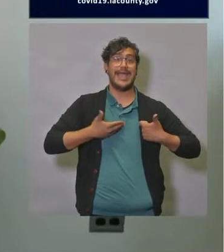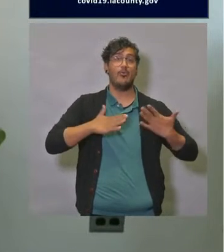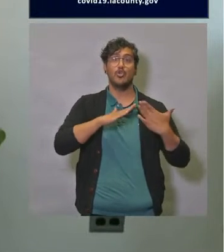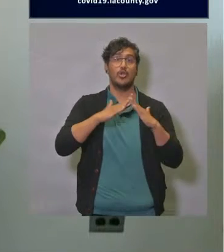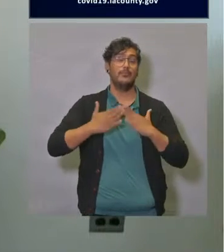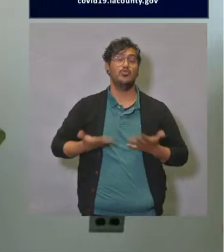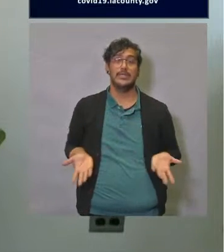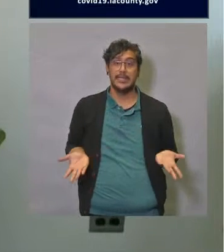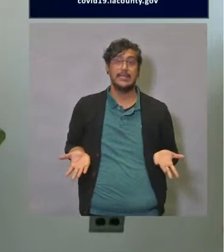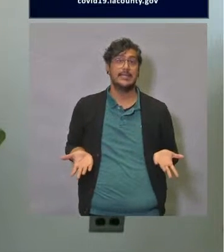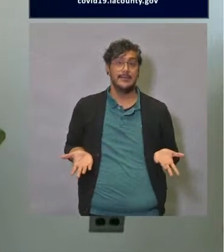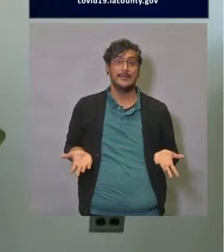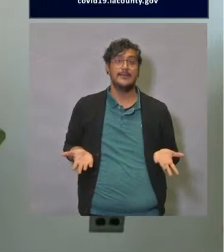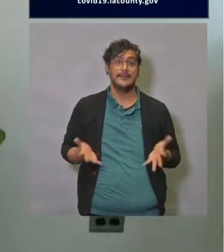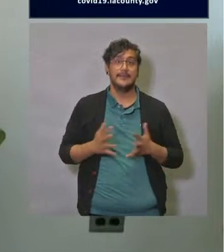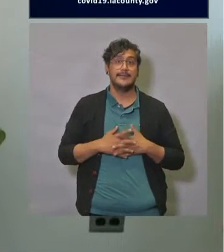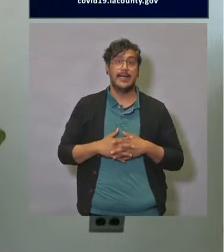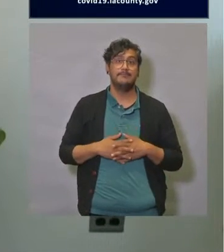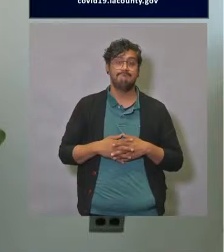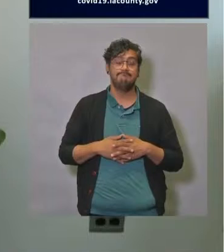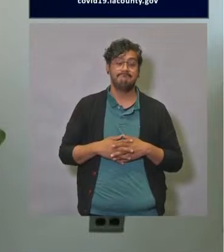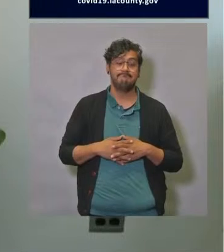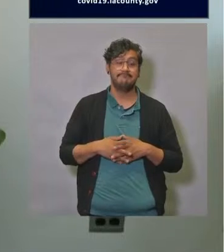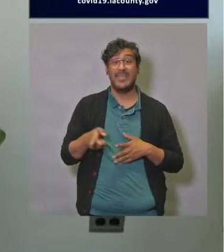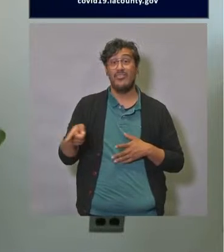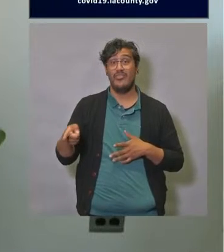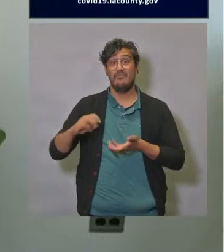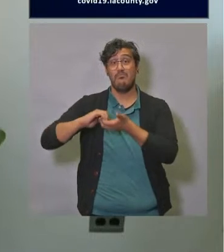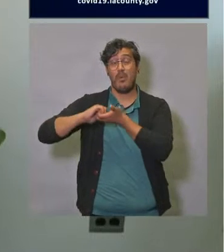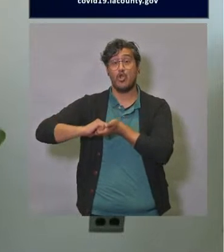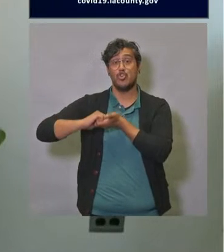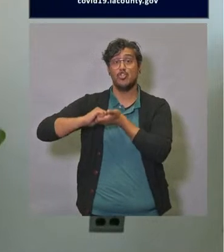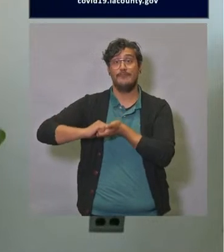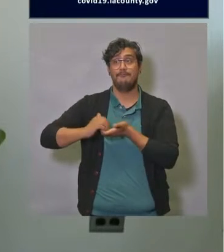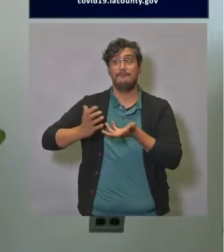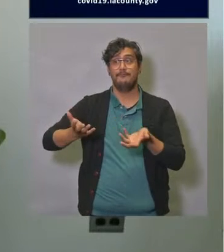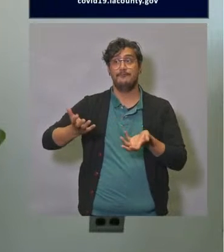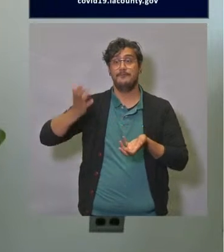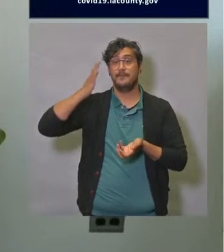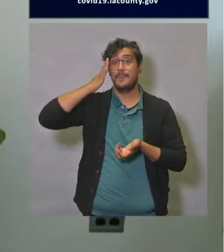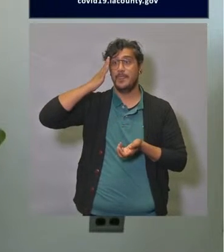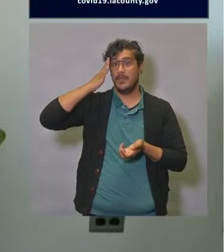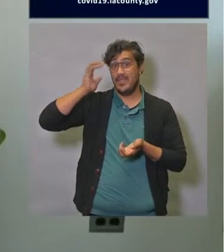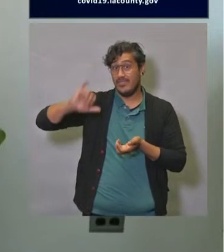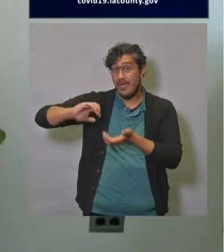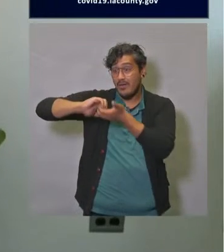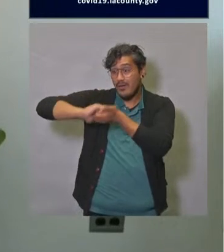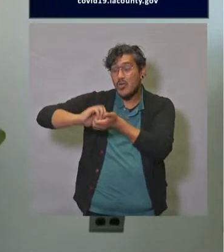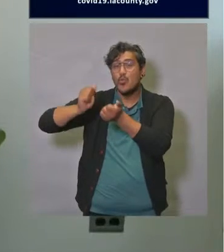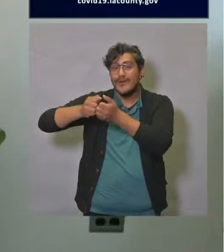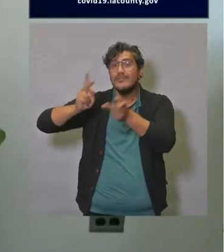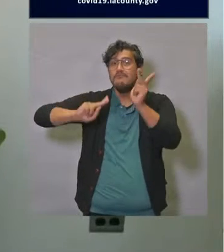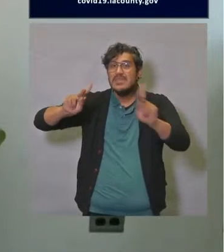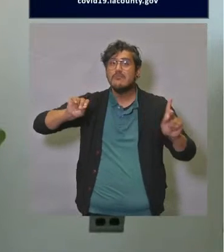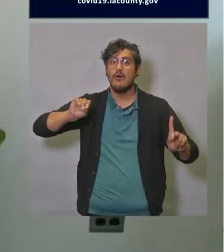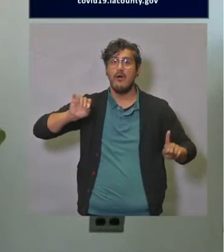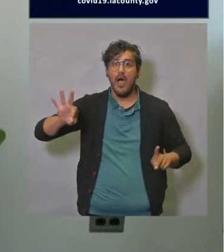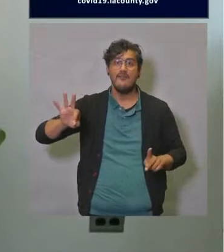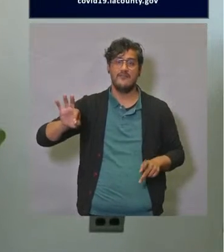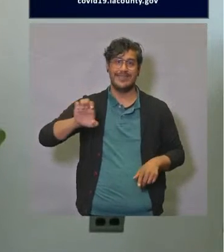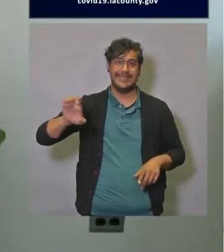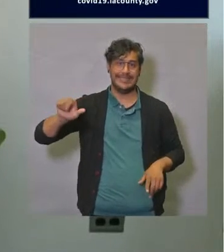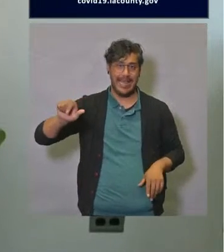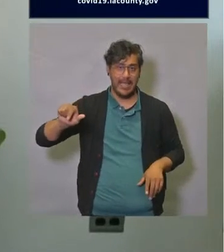And, you know, this partnership is really a partnership with the people of East LA. That's what